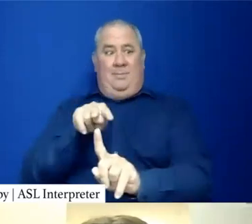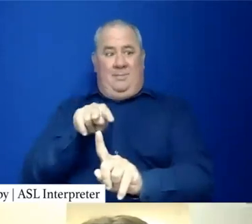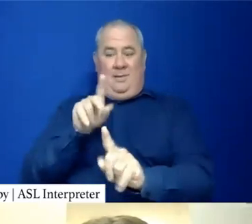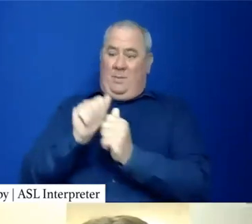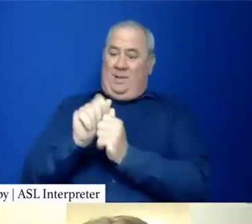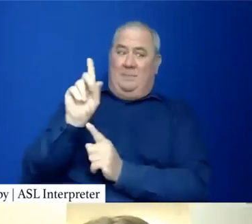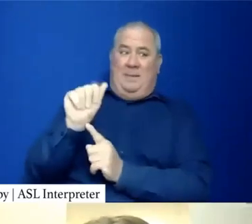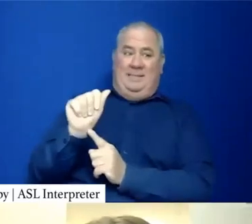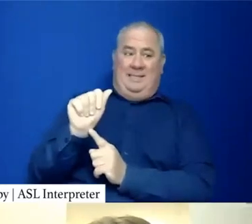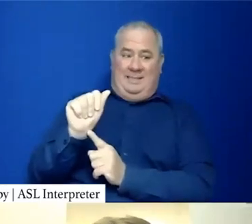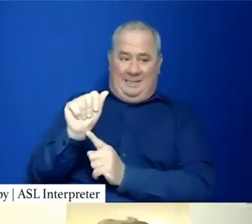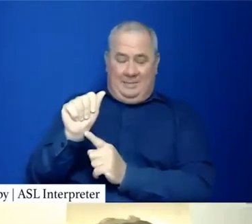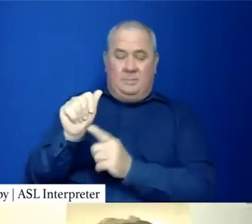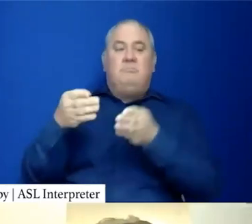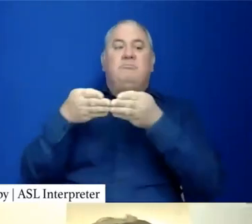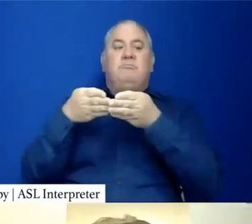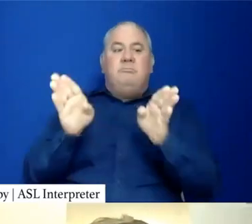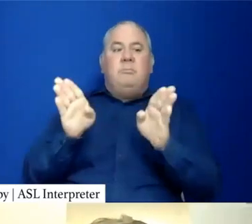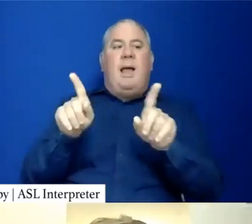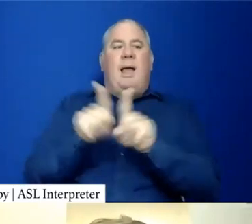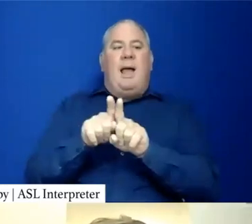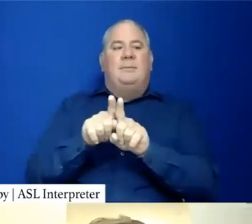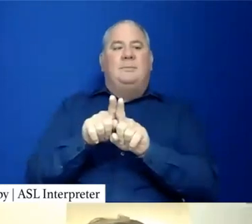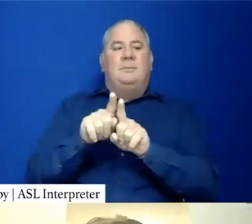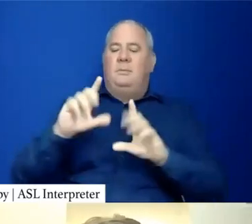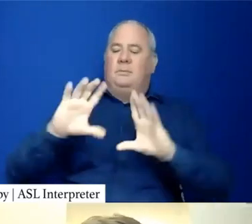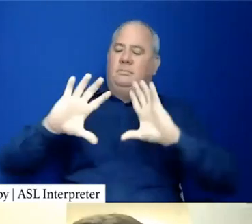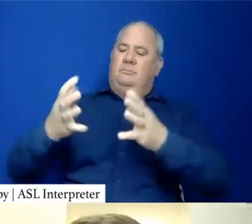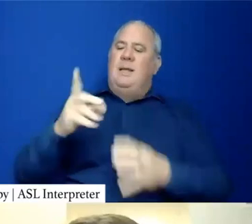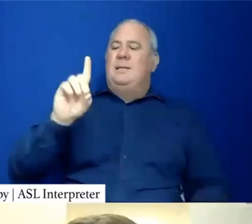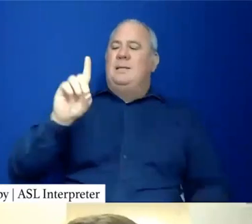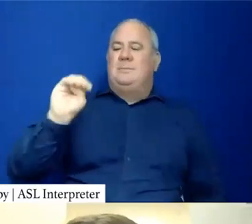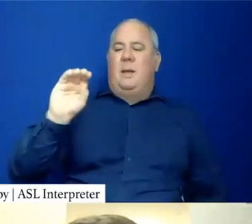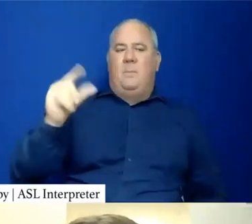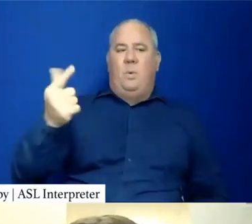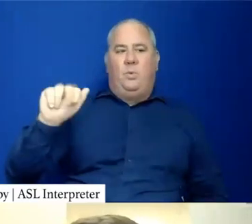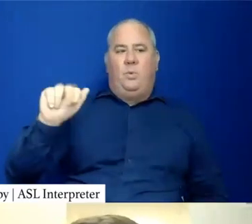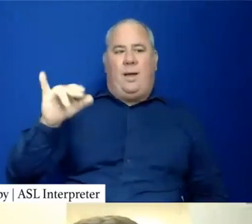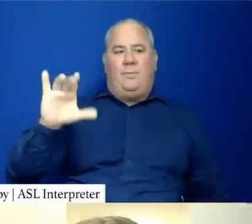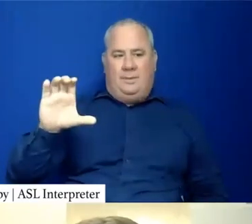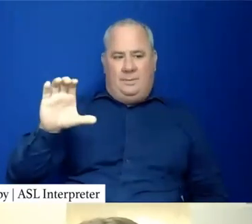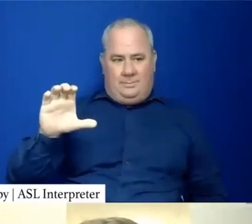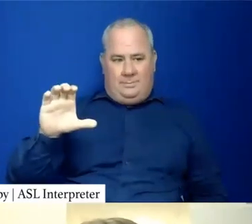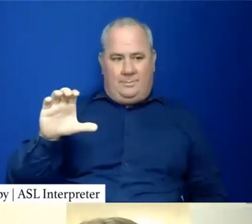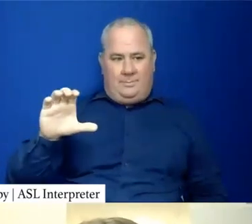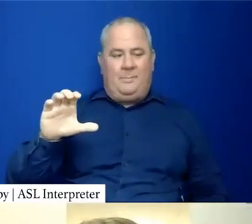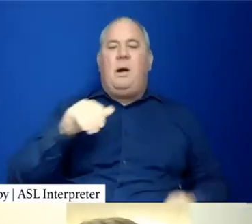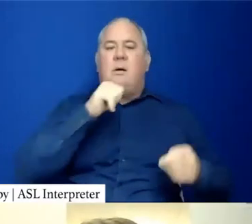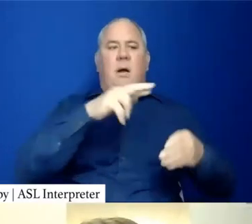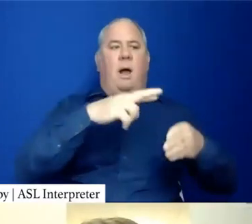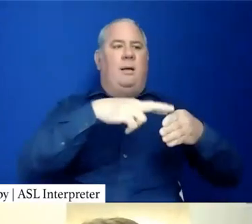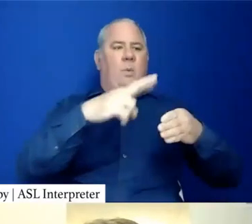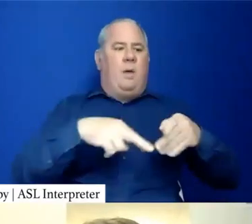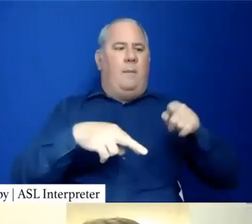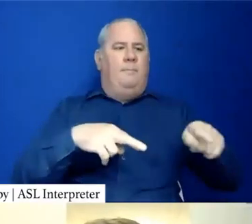disability in general as a demographic versus an outcome, which is sort of the shorthand way that we talk about it, in